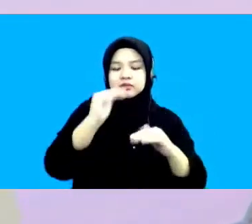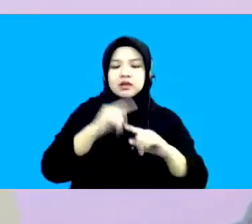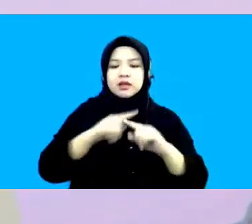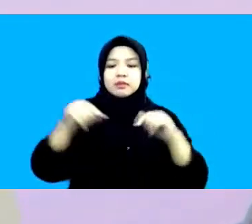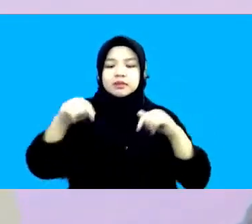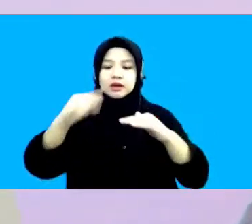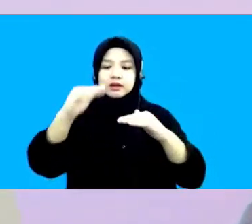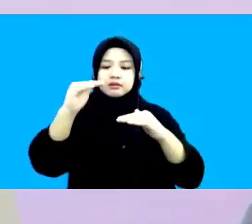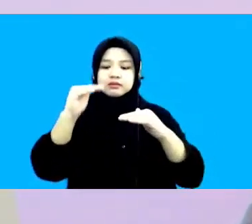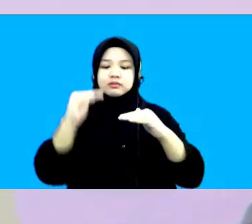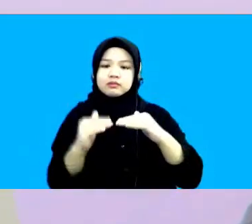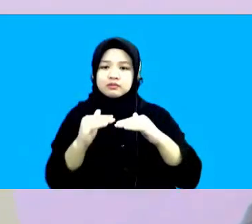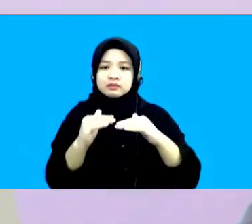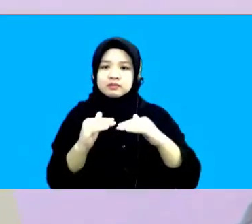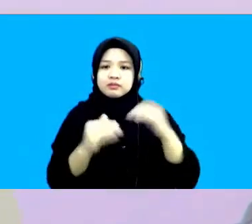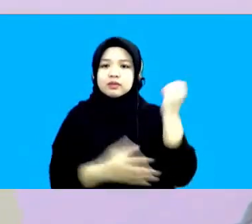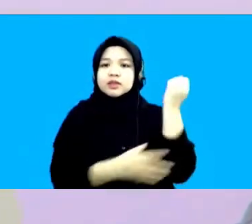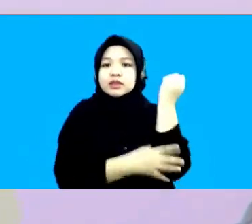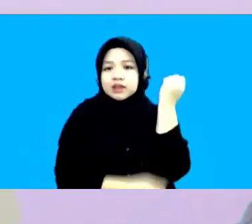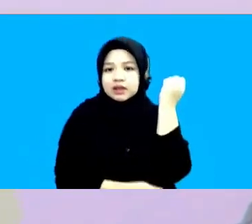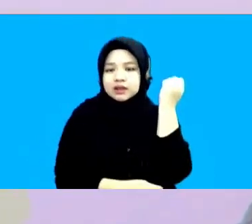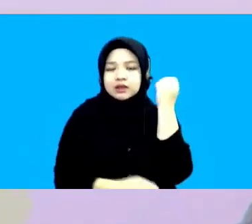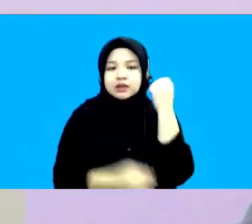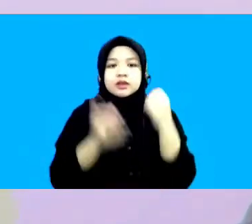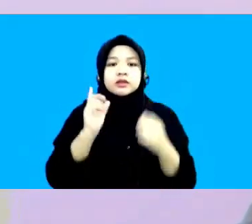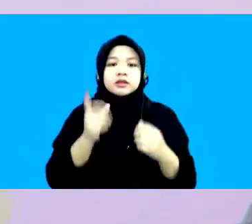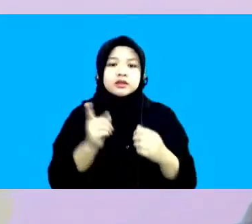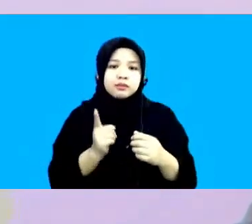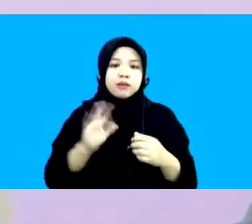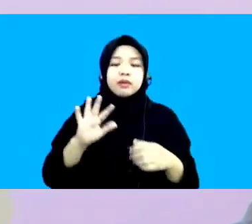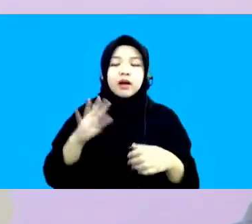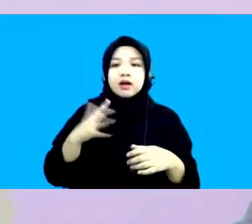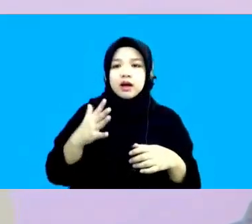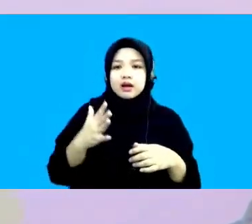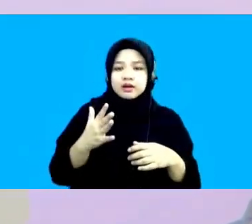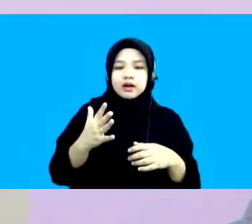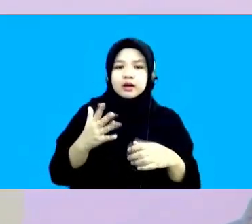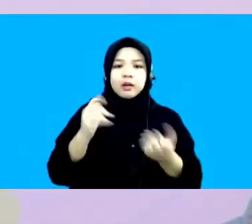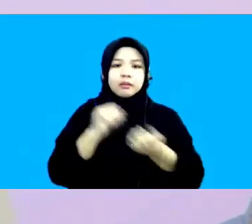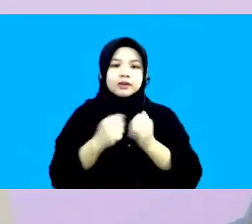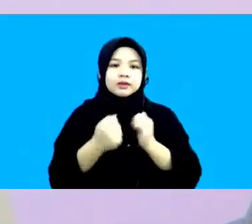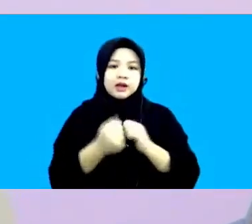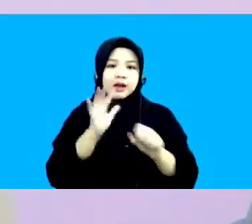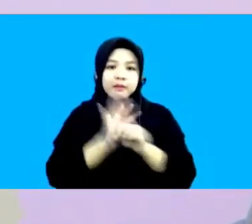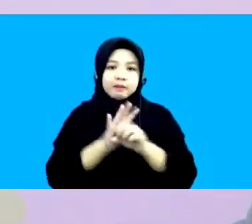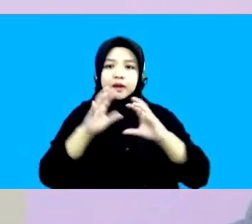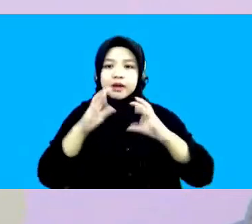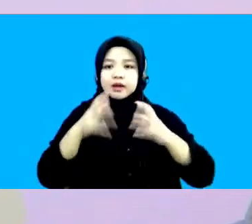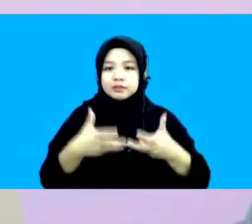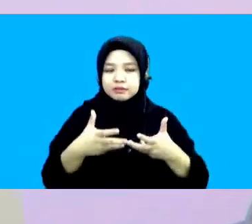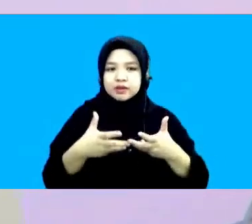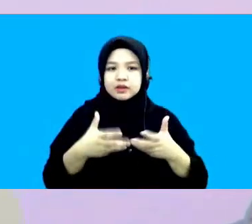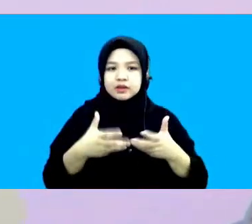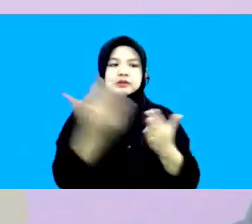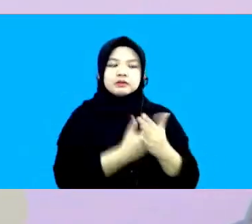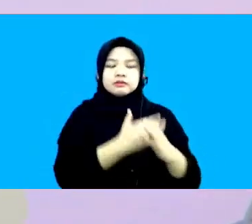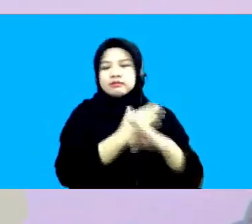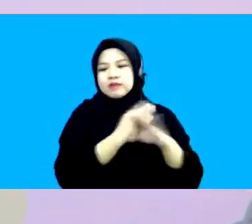saw, guiding budgets, and the example of Costa Rica was given by Gonzalo today and a number of other people. And